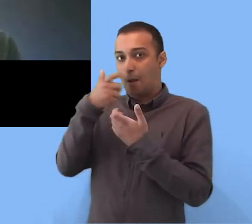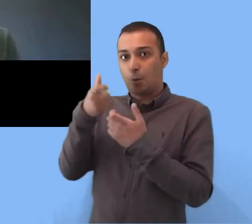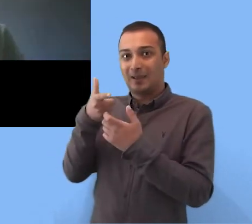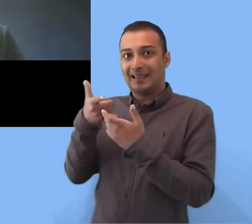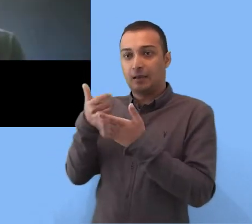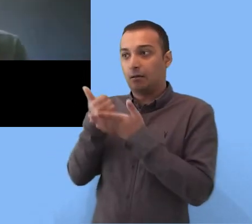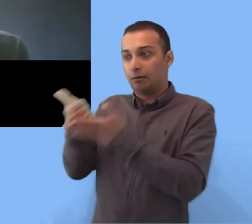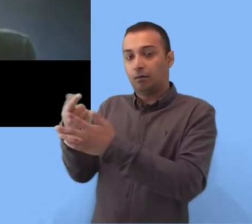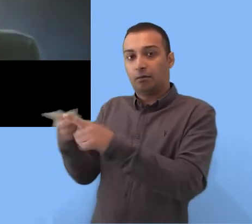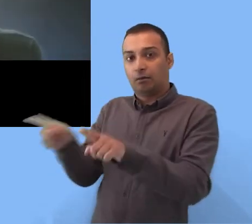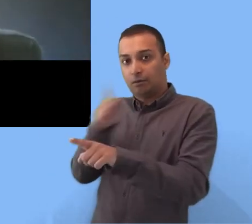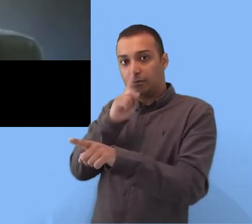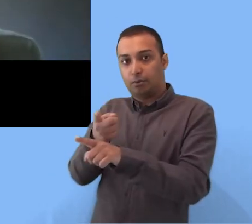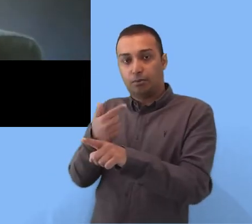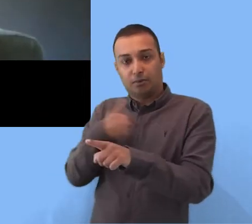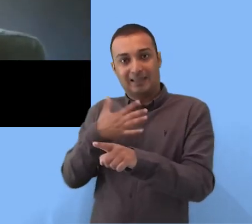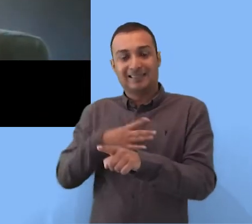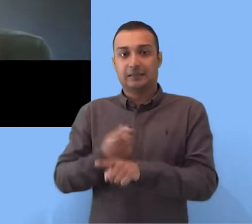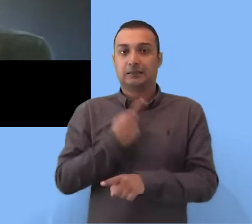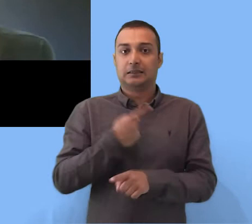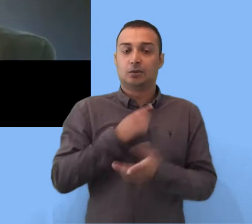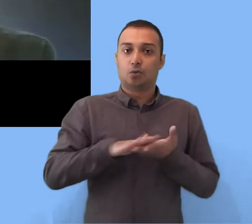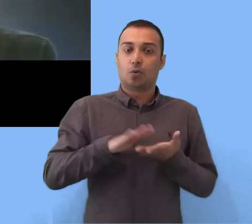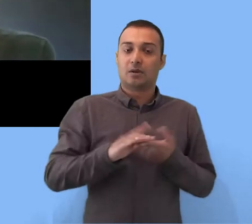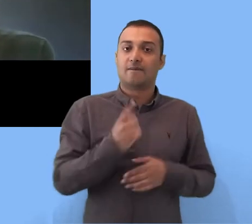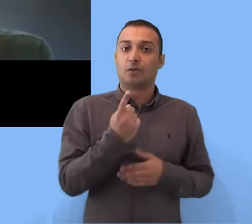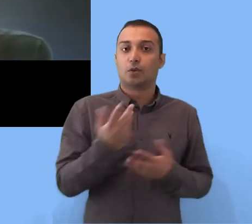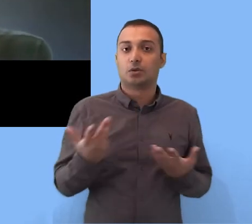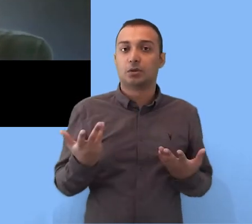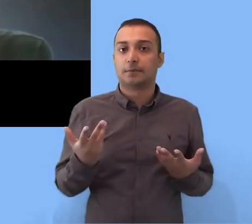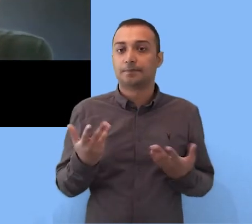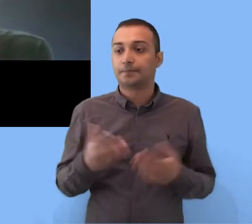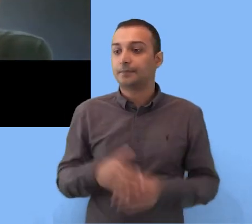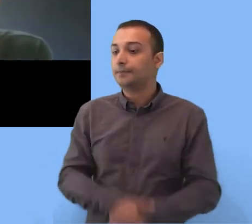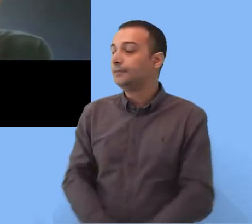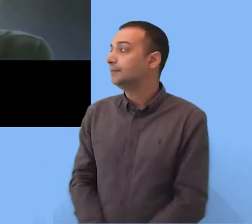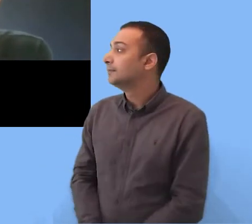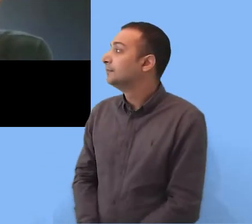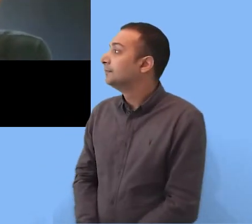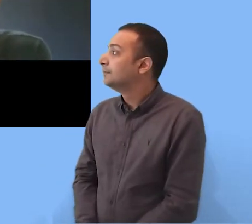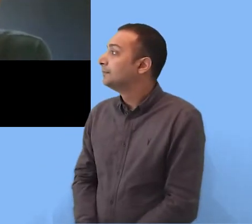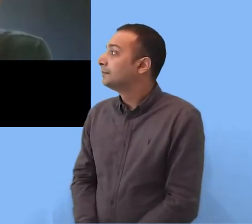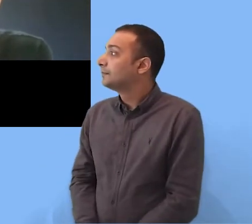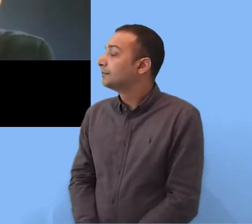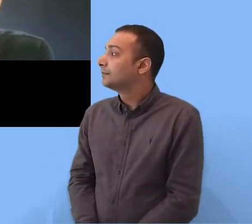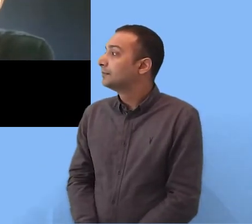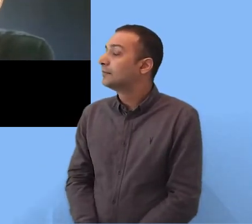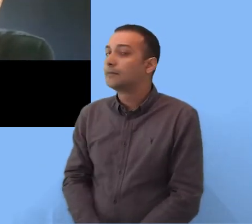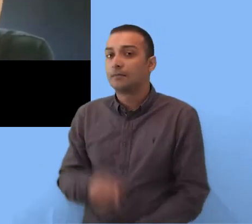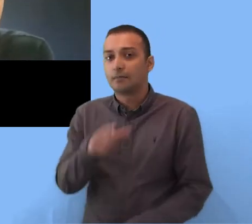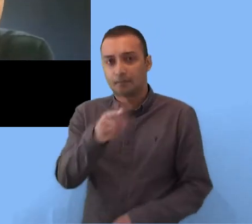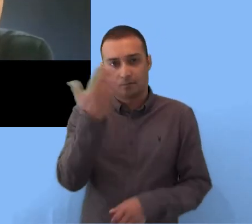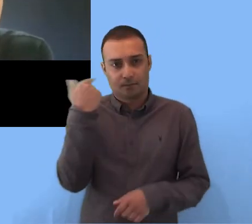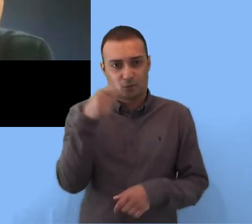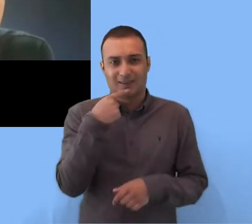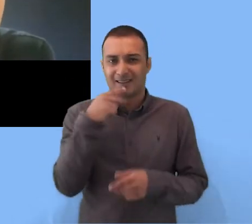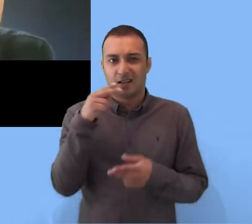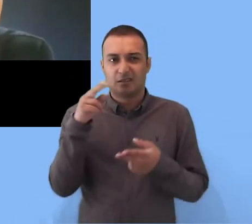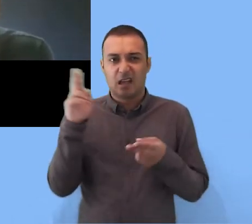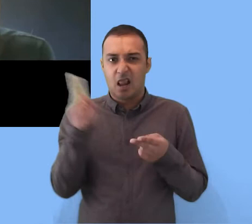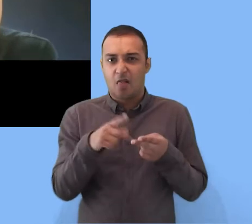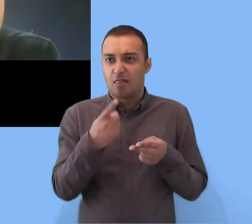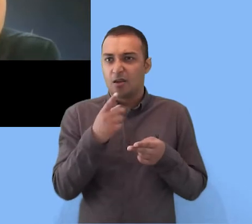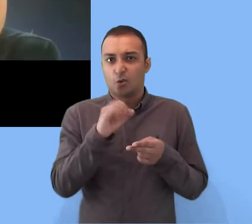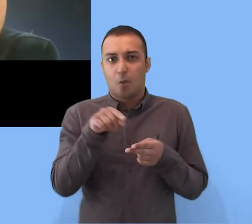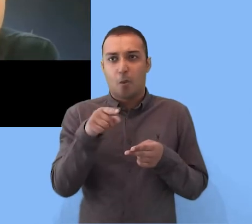You mentioned earlier, I think it was 0.1% of early years practitioners are Black males. What can be done? We had a question come in.